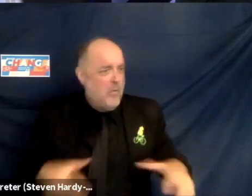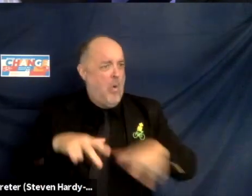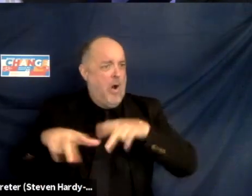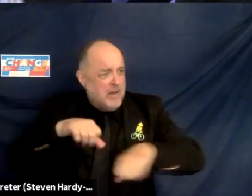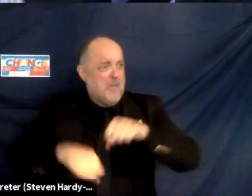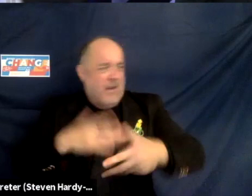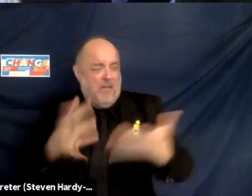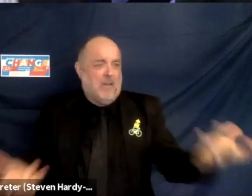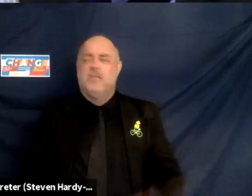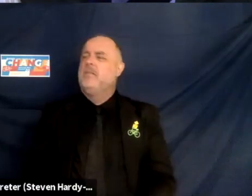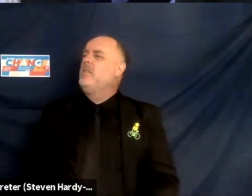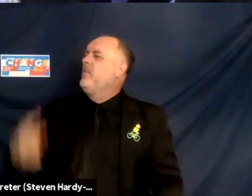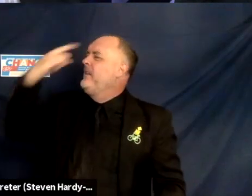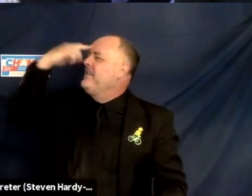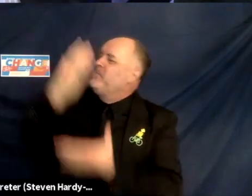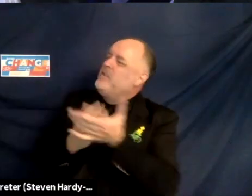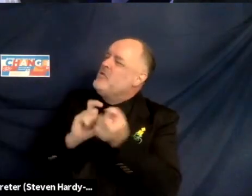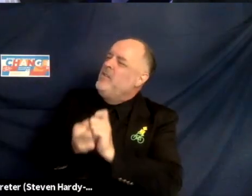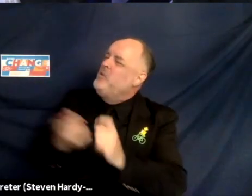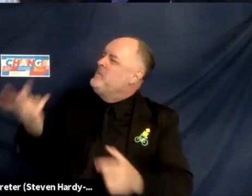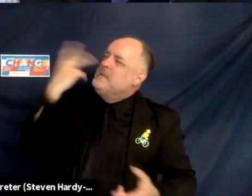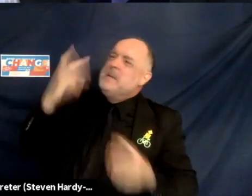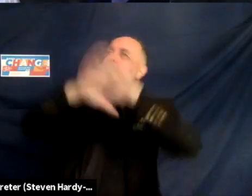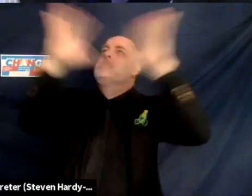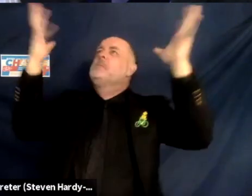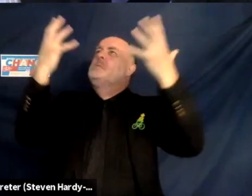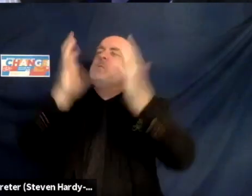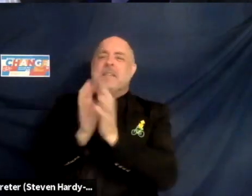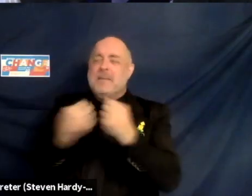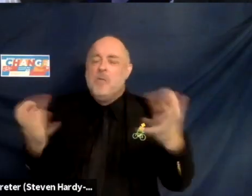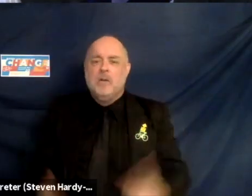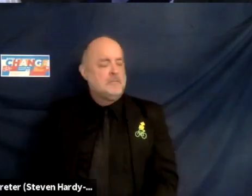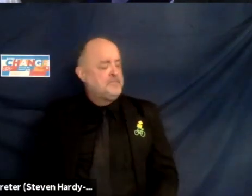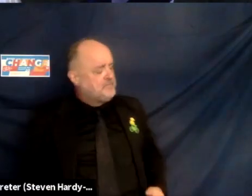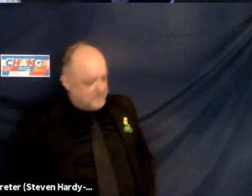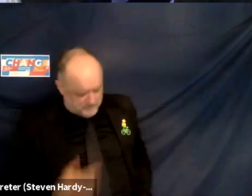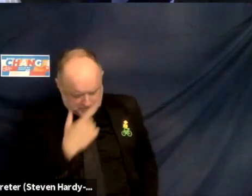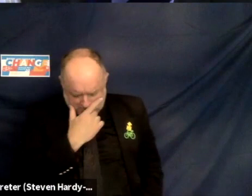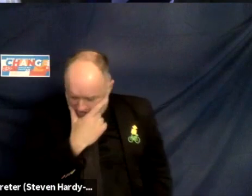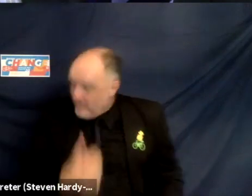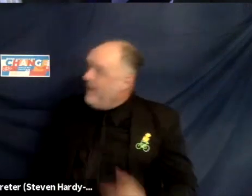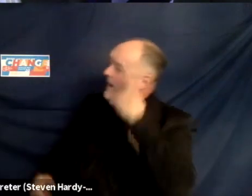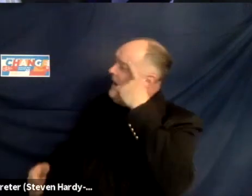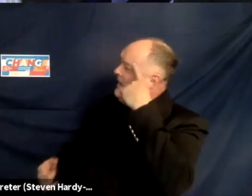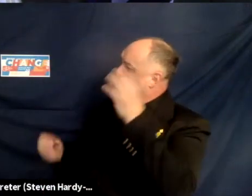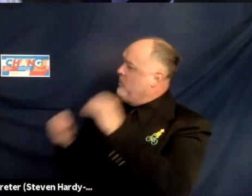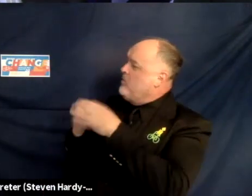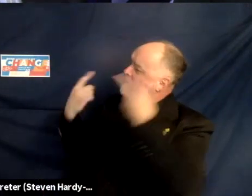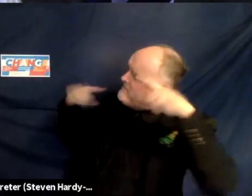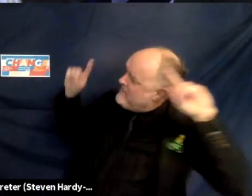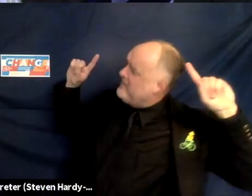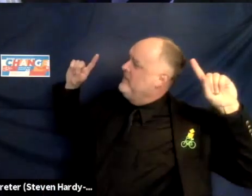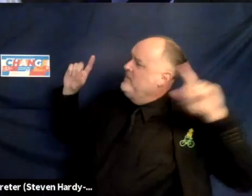in infrastructure on traffic safety? Well, I think the more effective our designs are, the less we need to lean